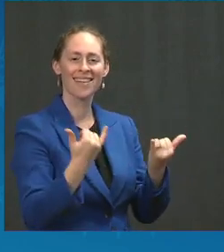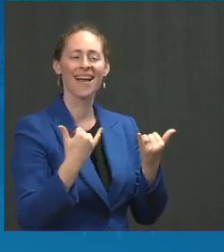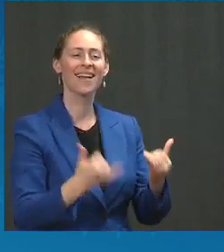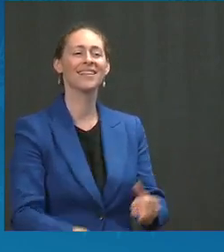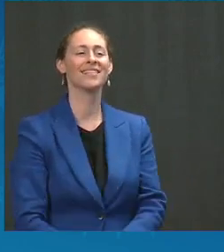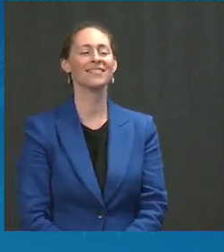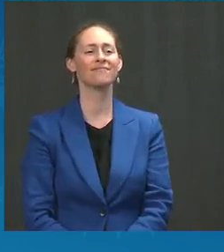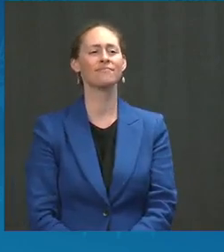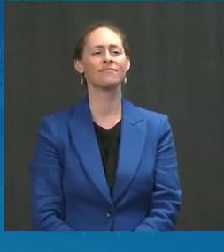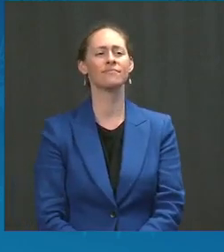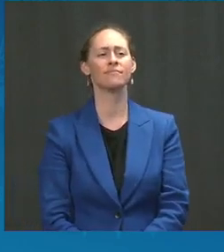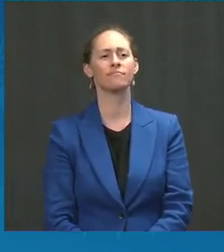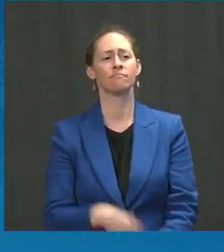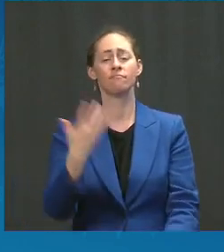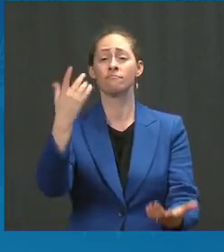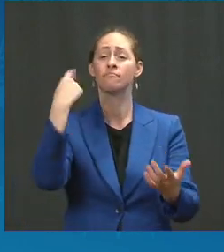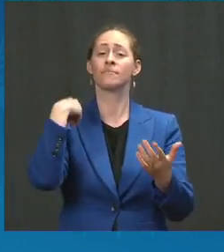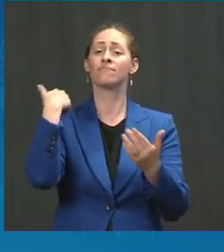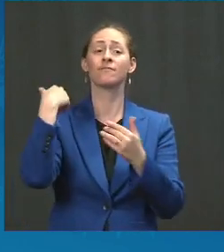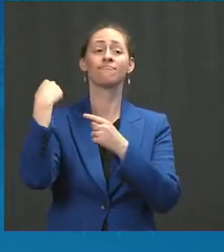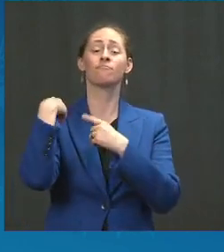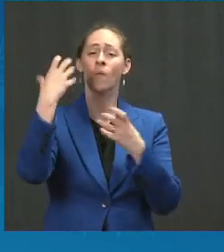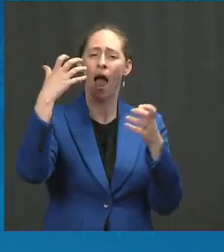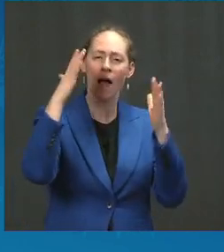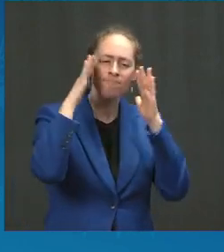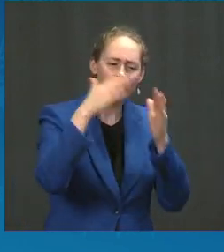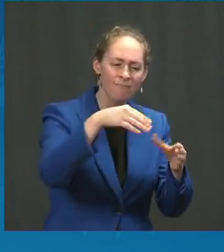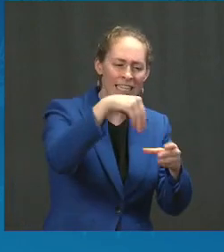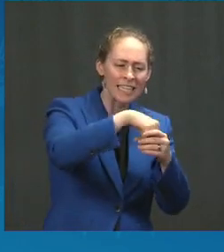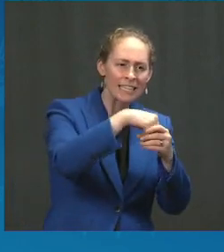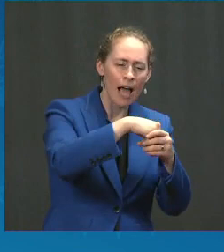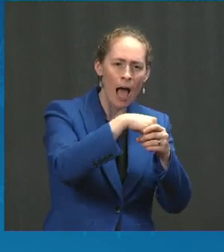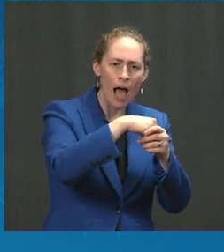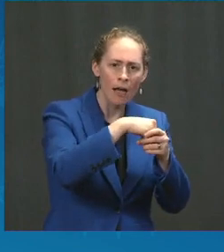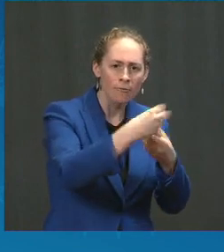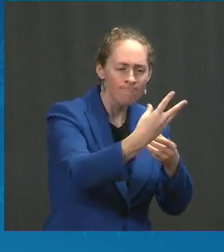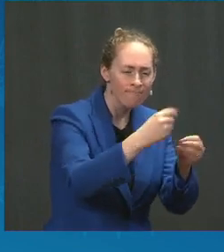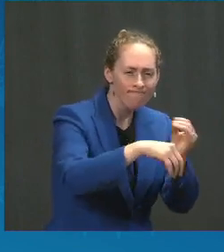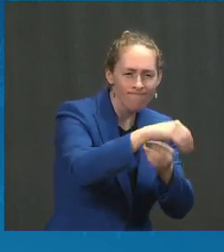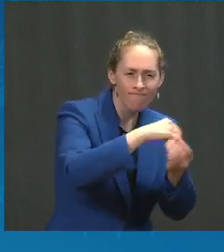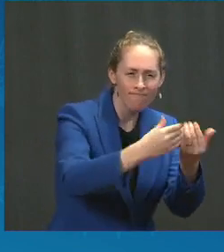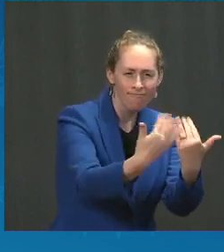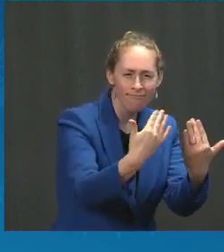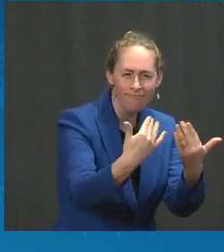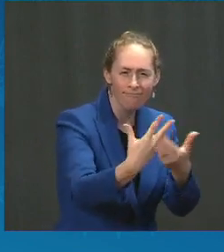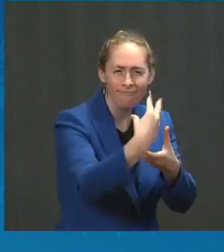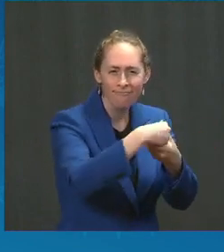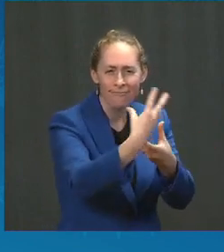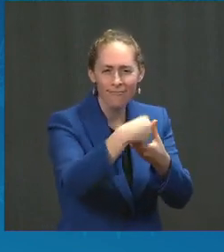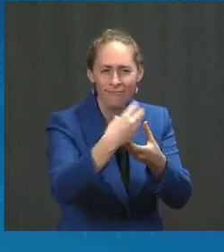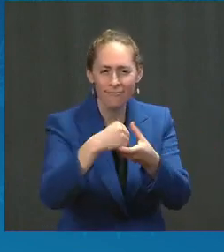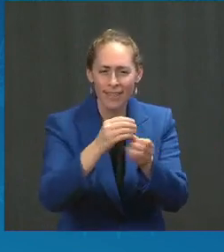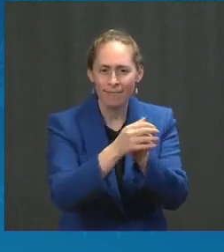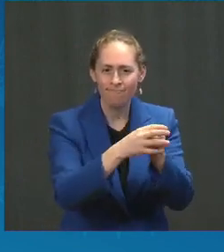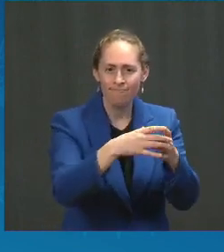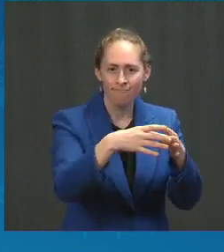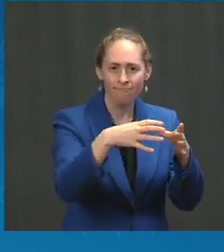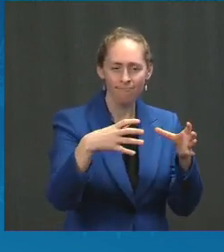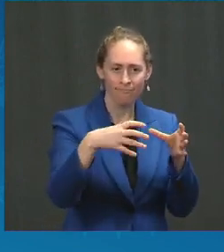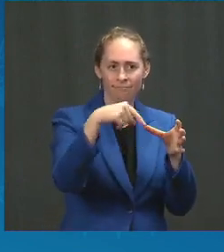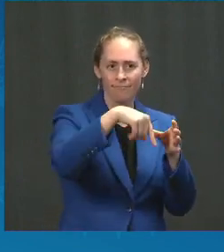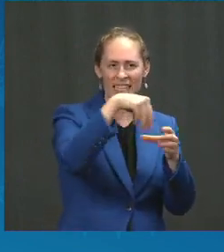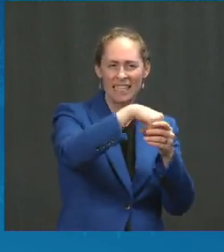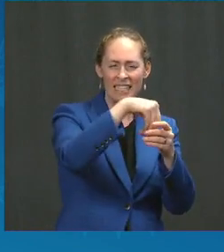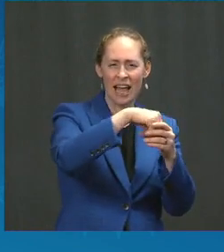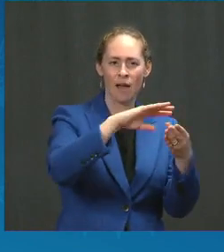right? Let's make sure that we are inclusive and bringing folks into these systems. And so for CDFIs, for community